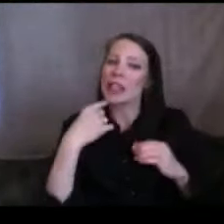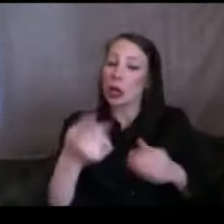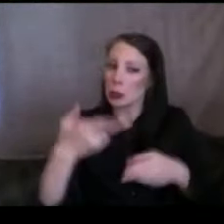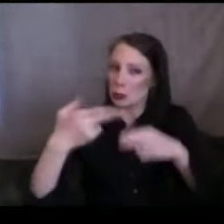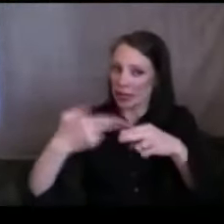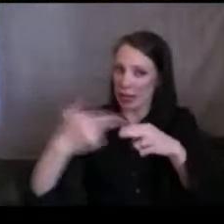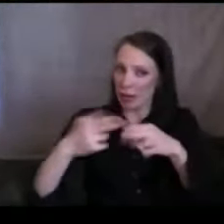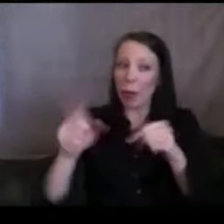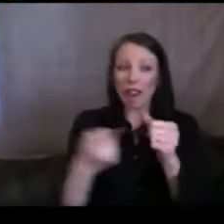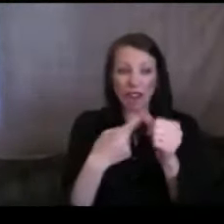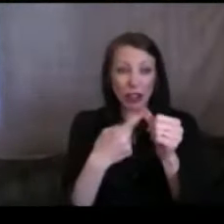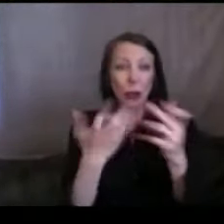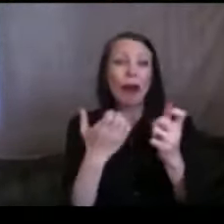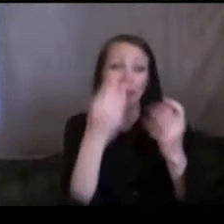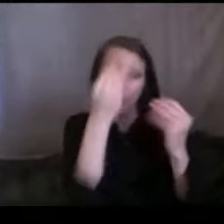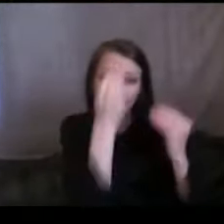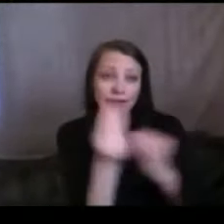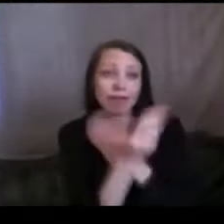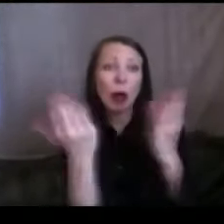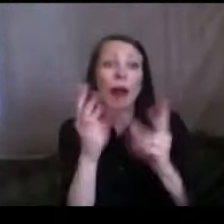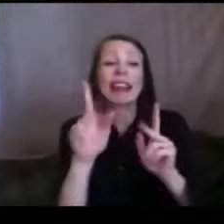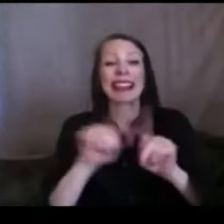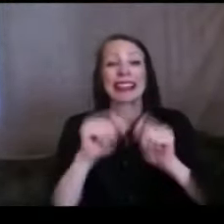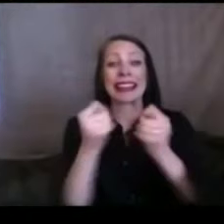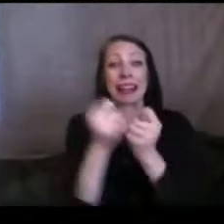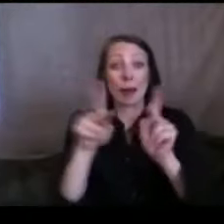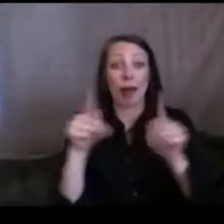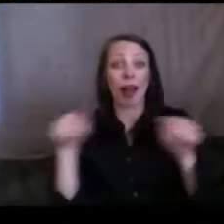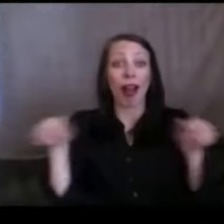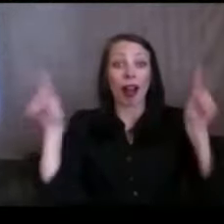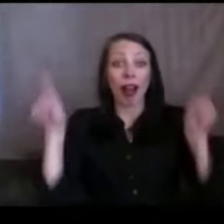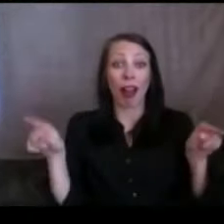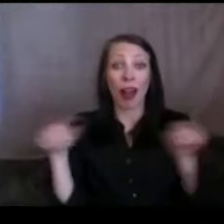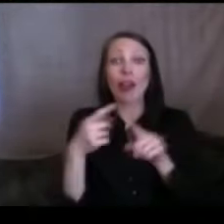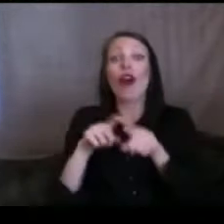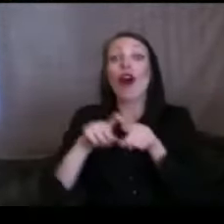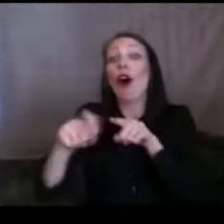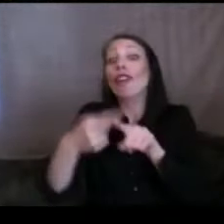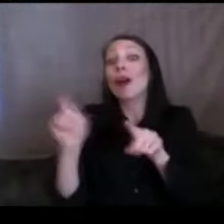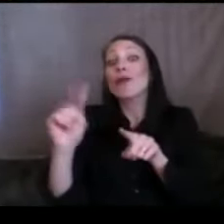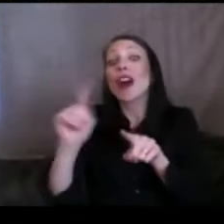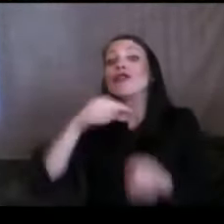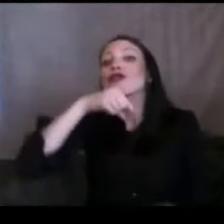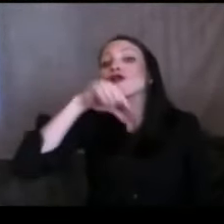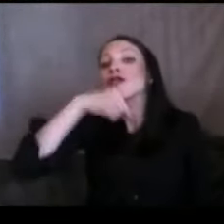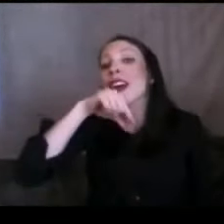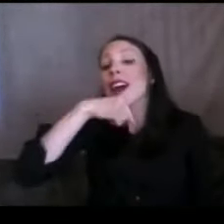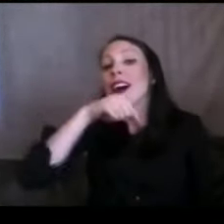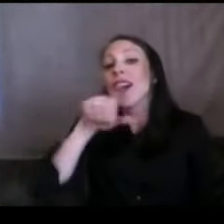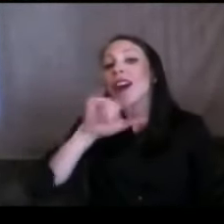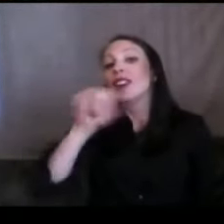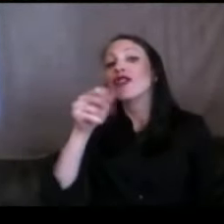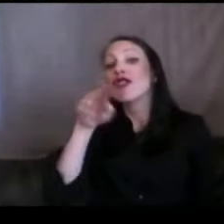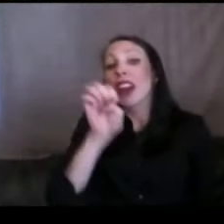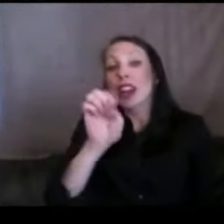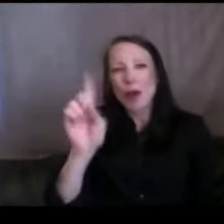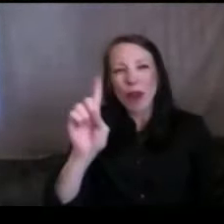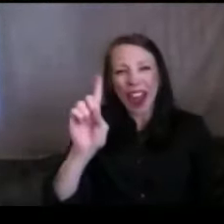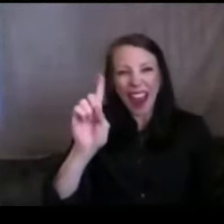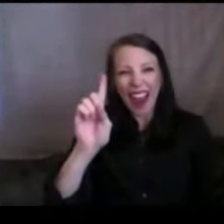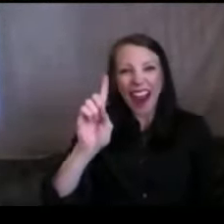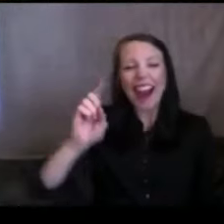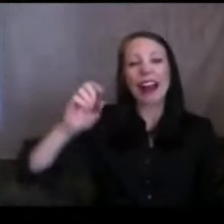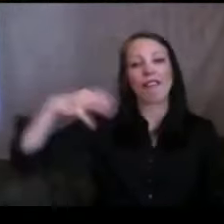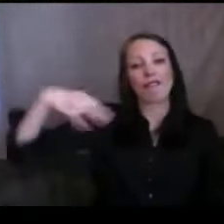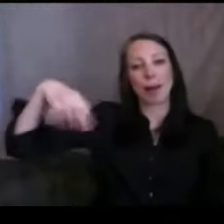moment, but first we wanted to let you know that these team members are calling in from our Jennie-O plant community in Faribault, Minnesota, where